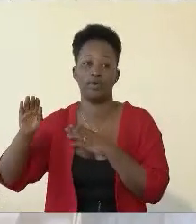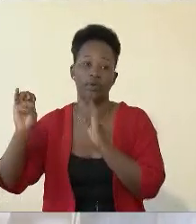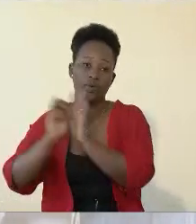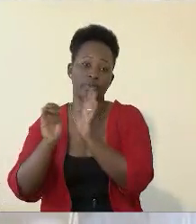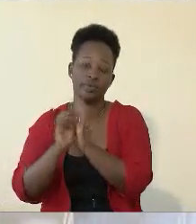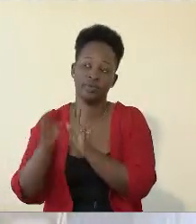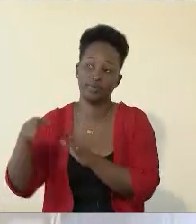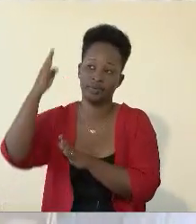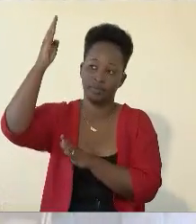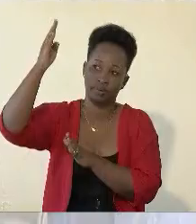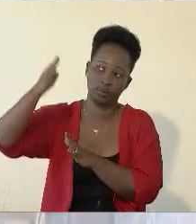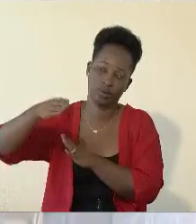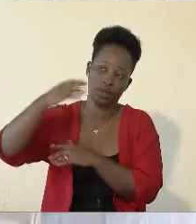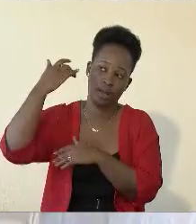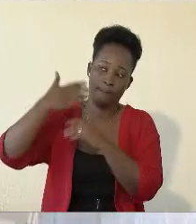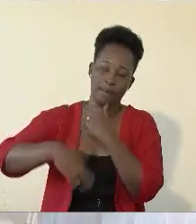level.